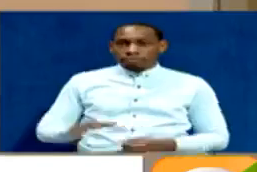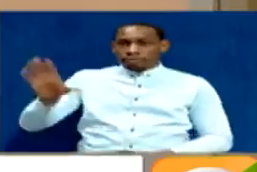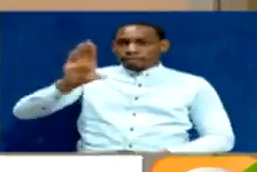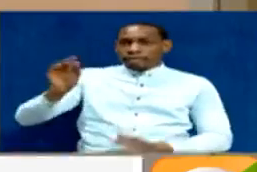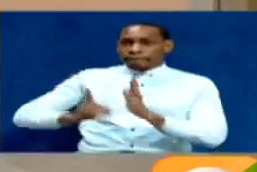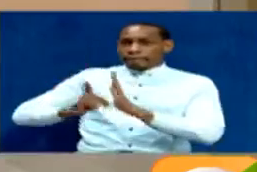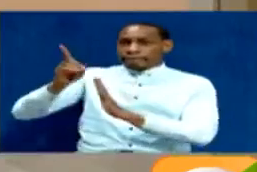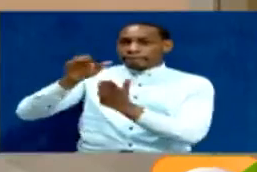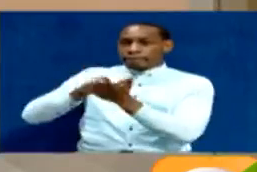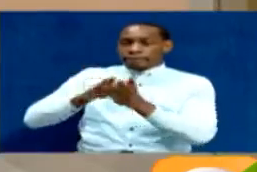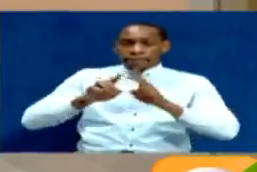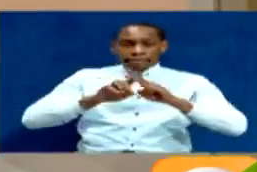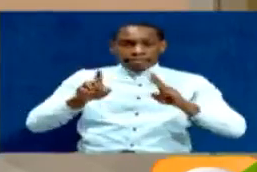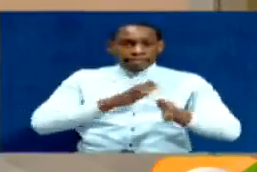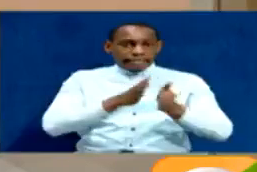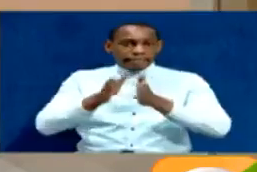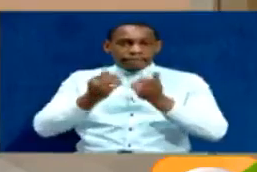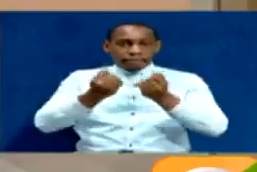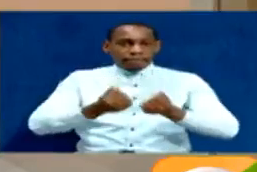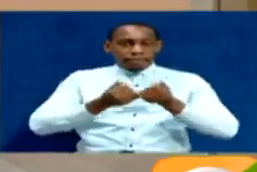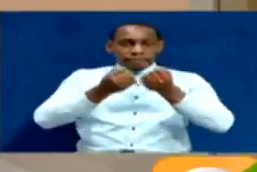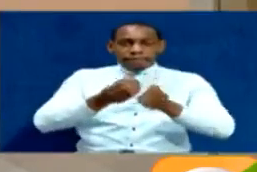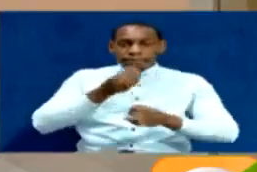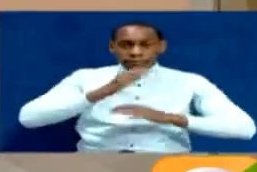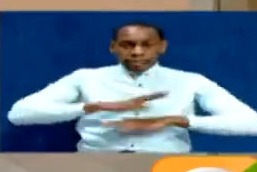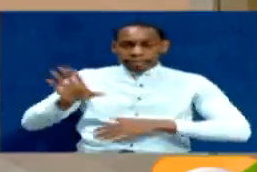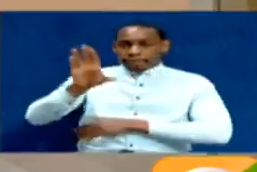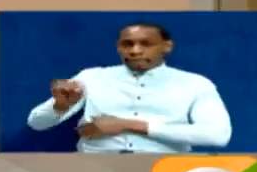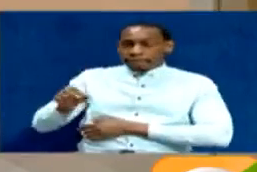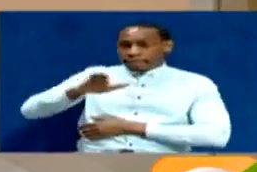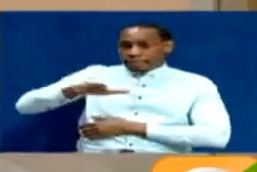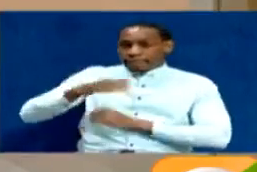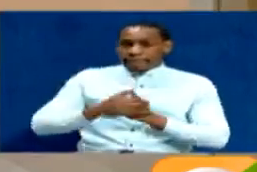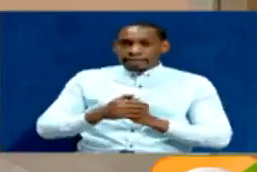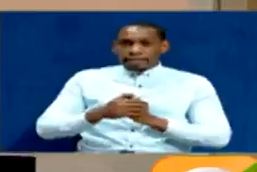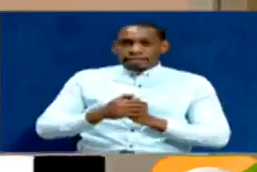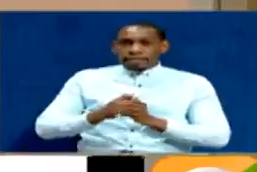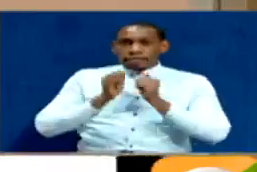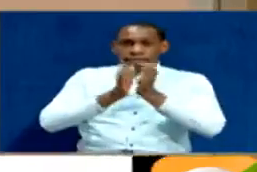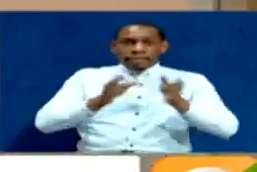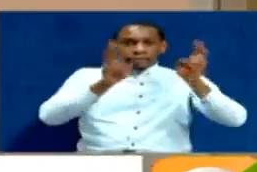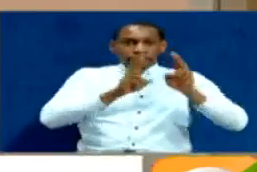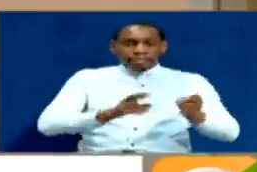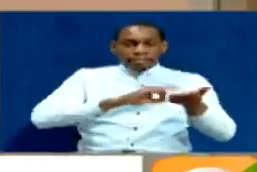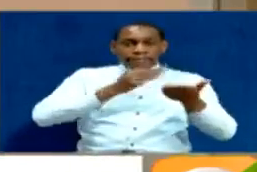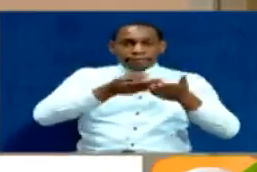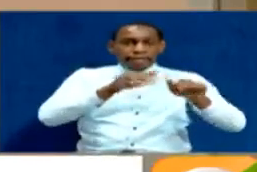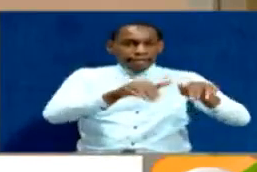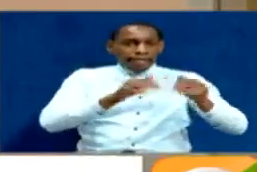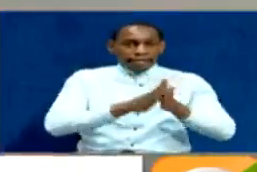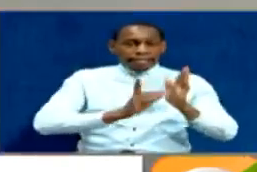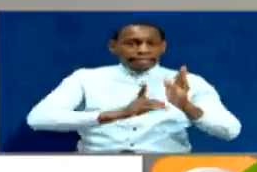The African Development Bank has embarked on a plan to strengthen food security in the African region. Together with the International Fund for